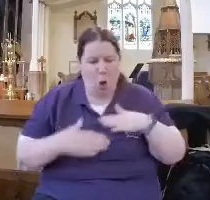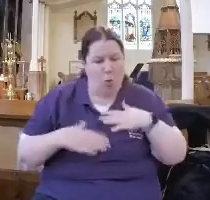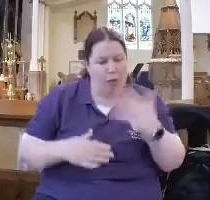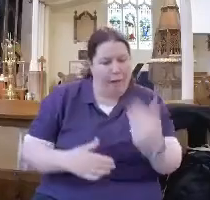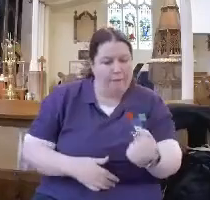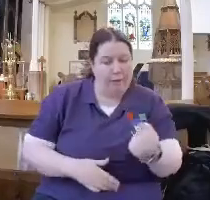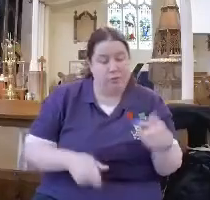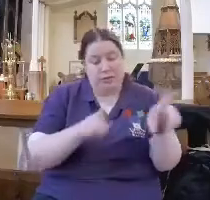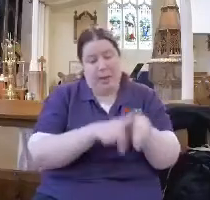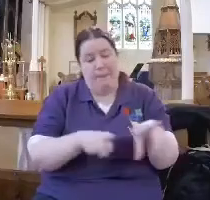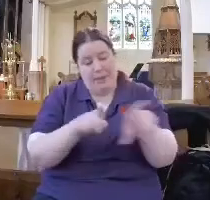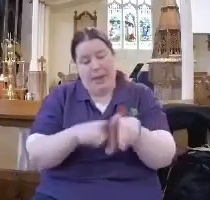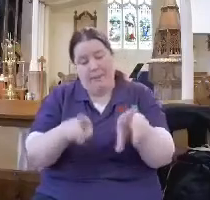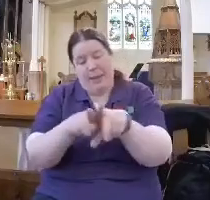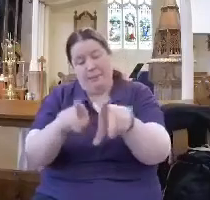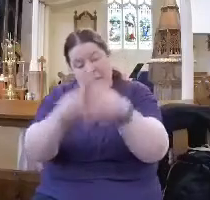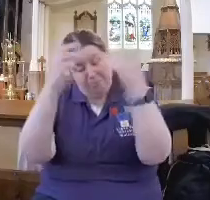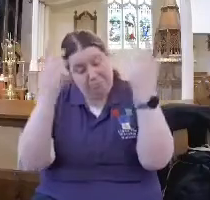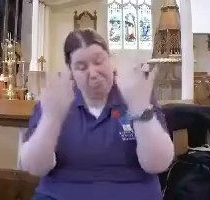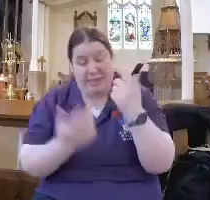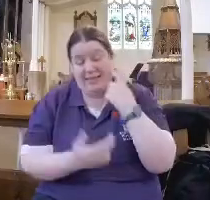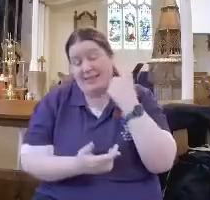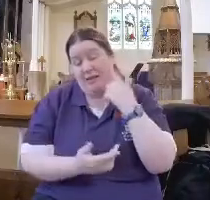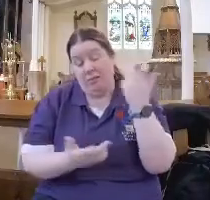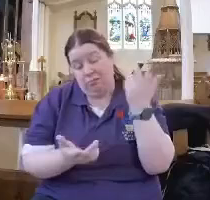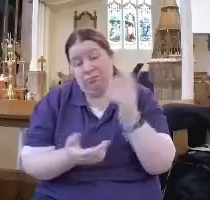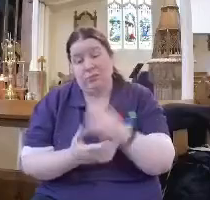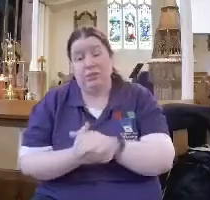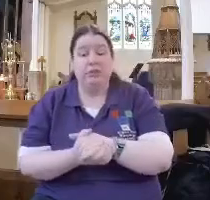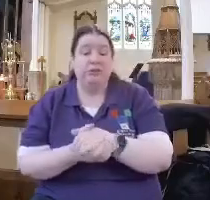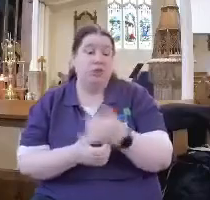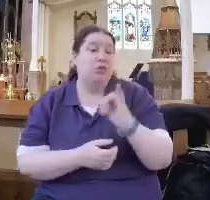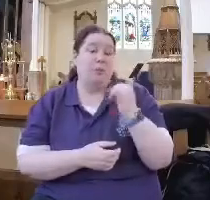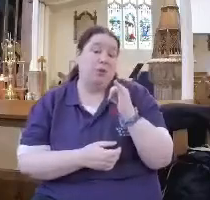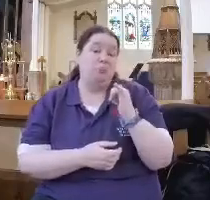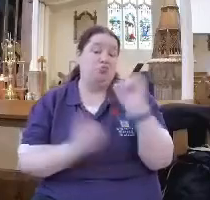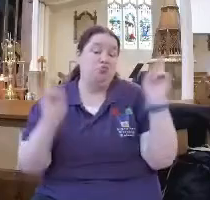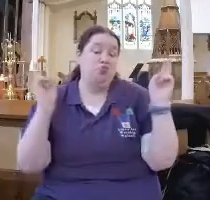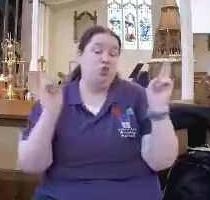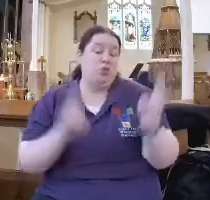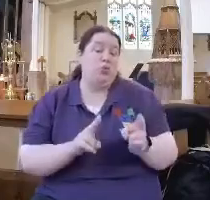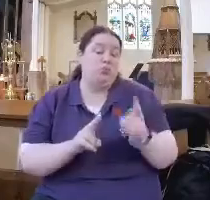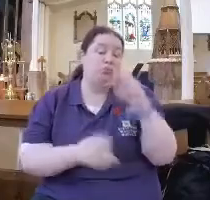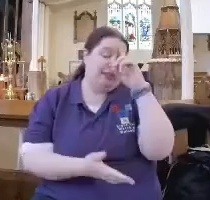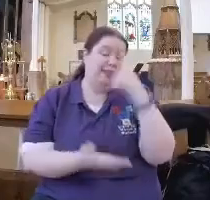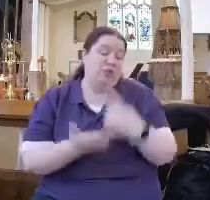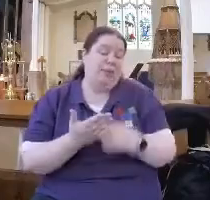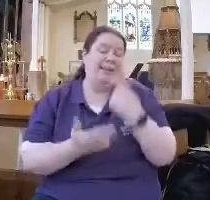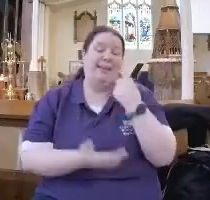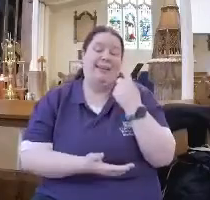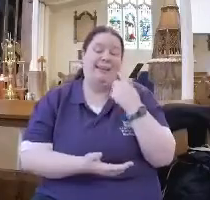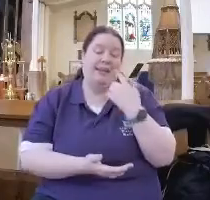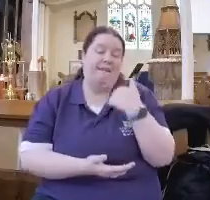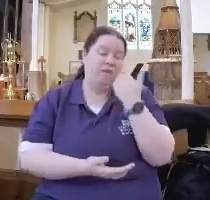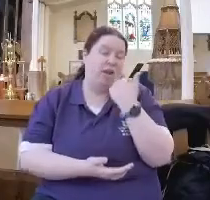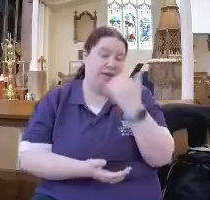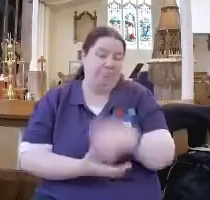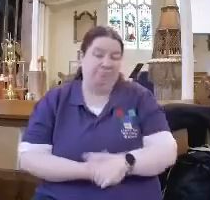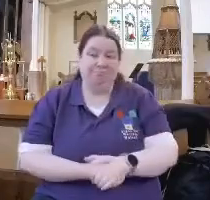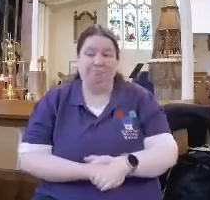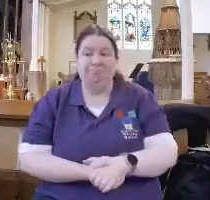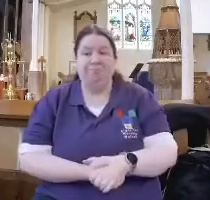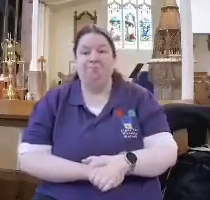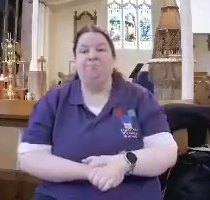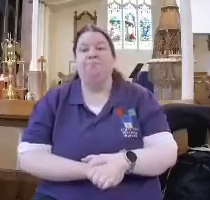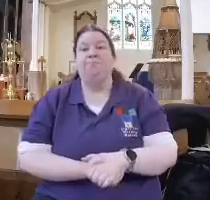I can see that reducing the number of decisions makes life a lot easier. And then hopefully all